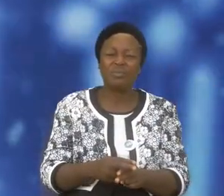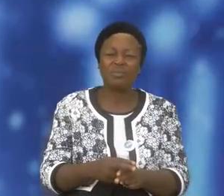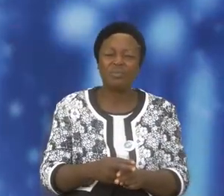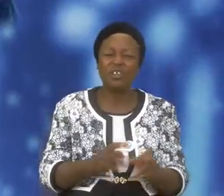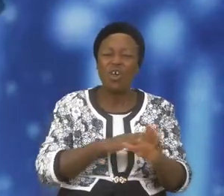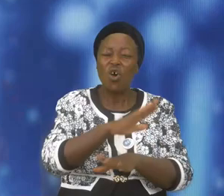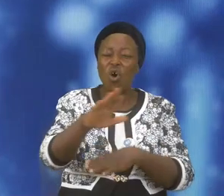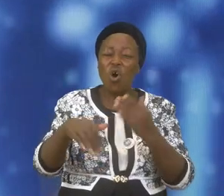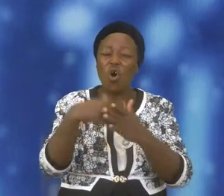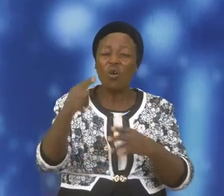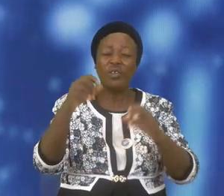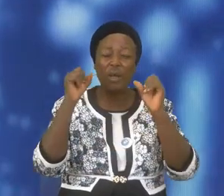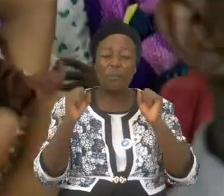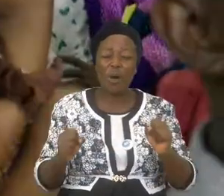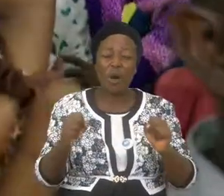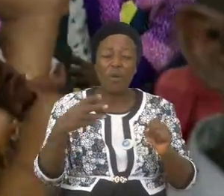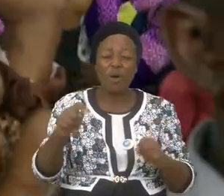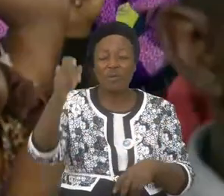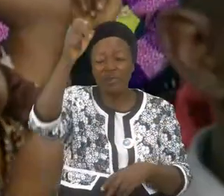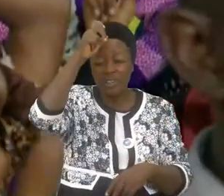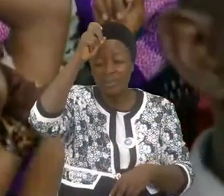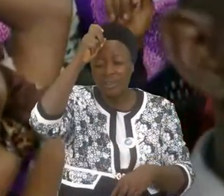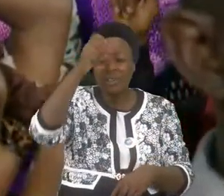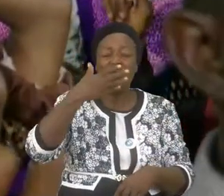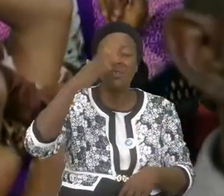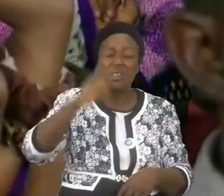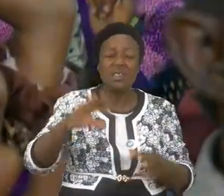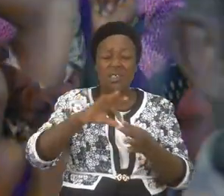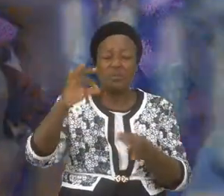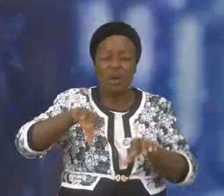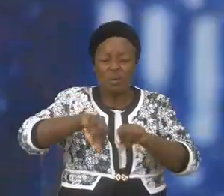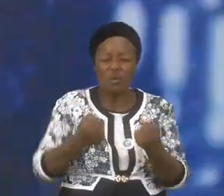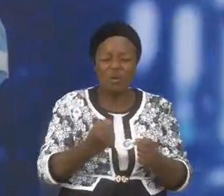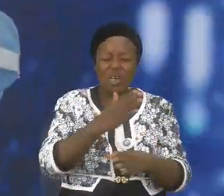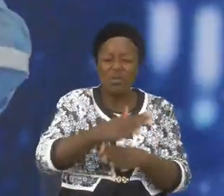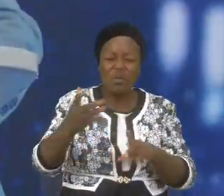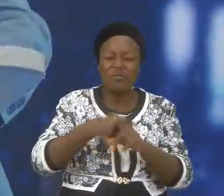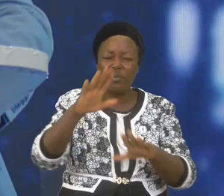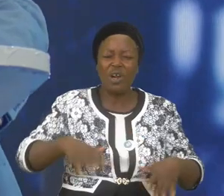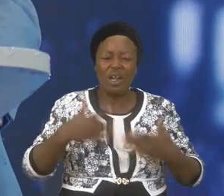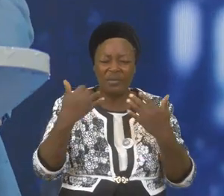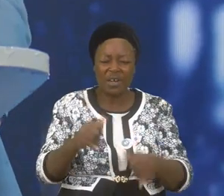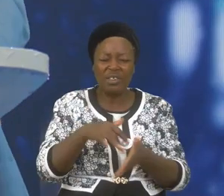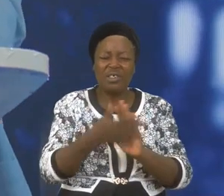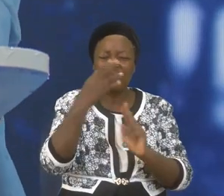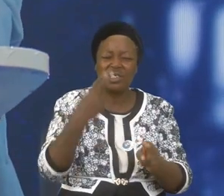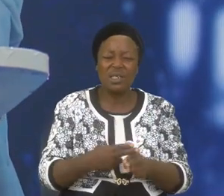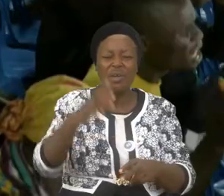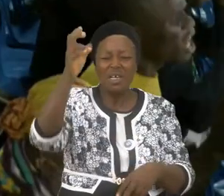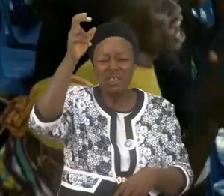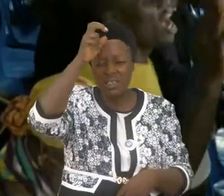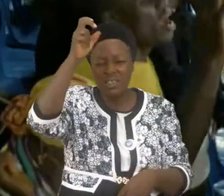spirits, broken away from your life now. Disease canceled right now in